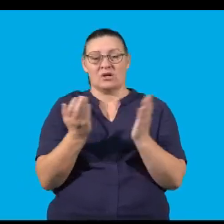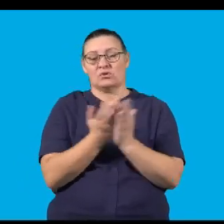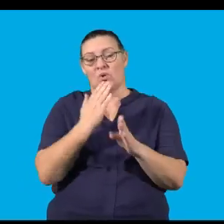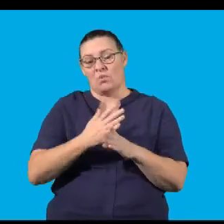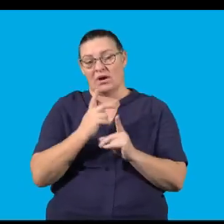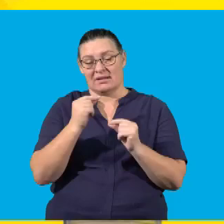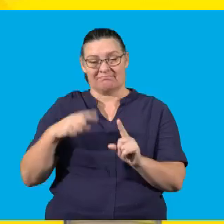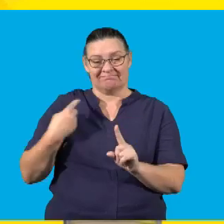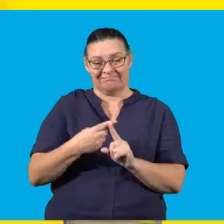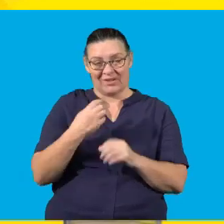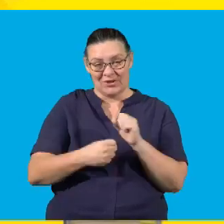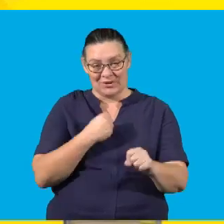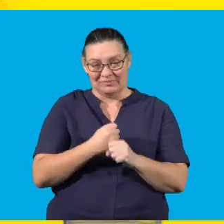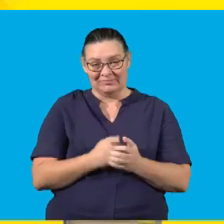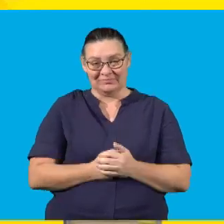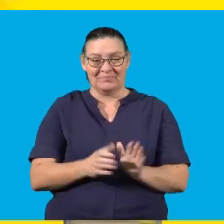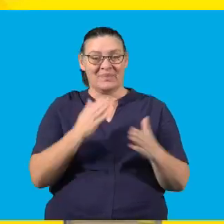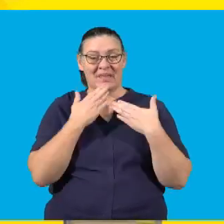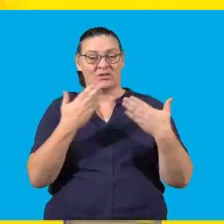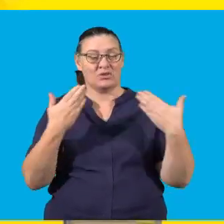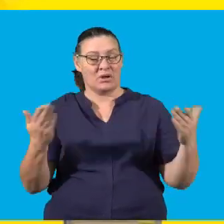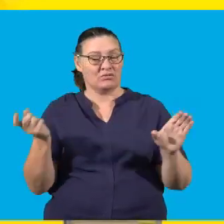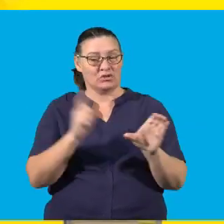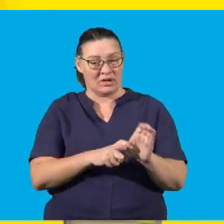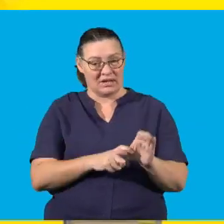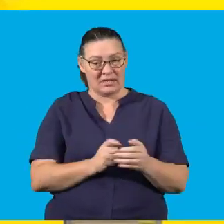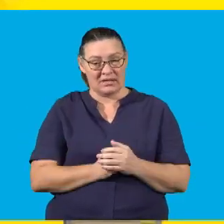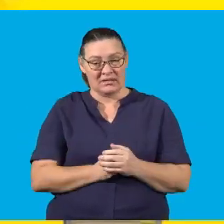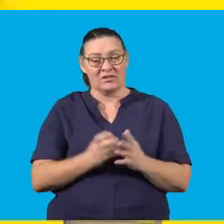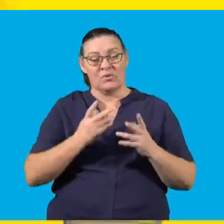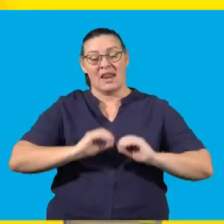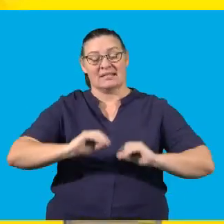schoolwork that you've done during the year. Thank you so much for joining me through